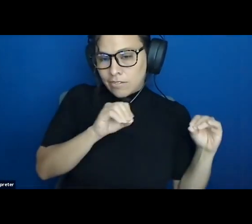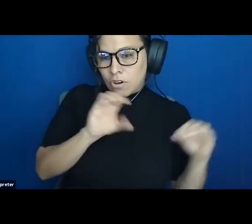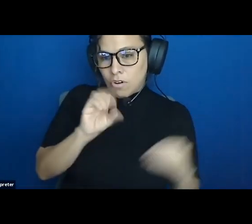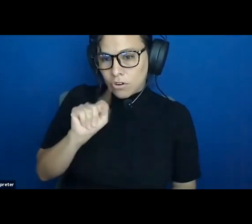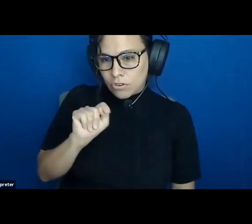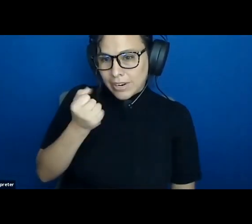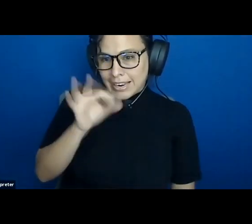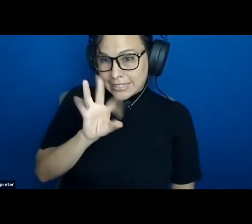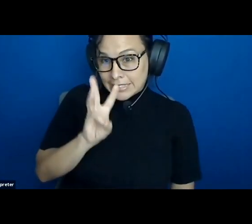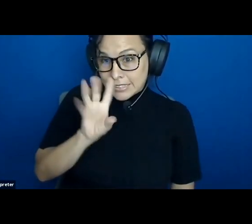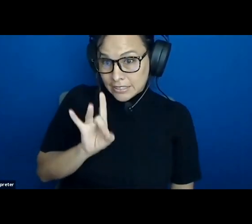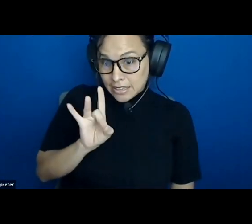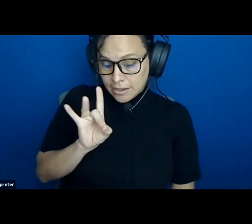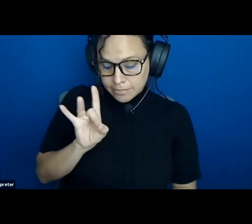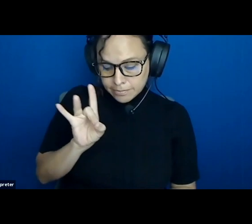1968.